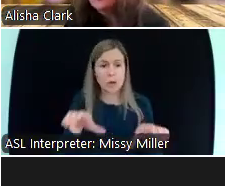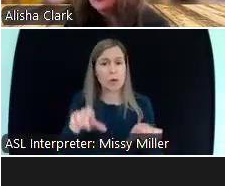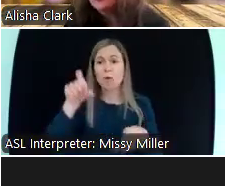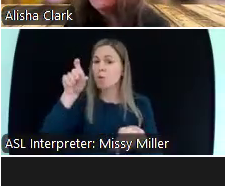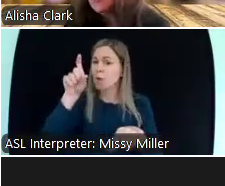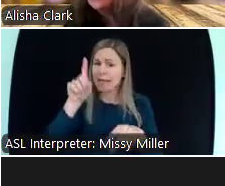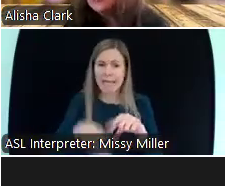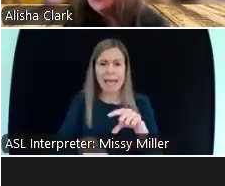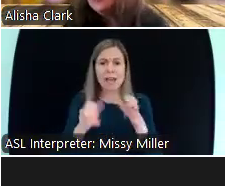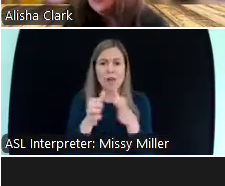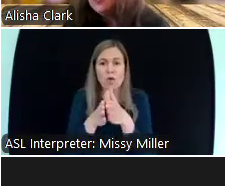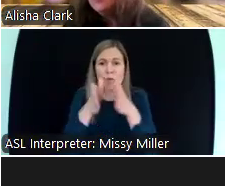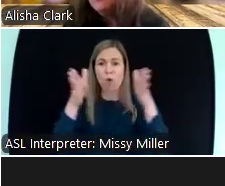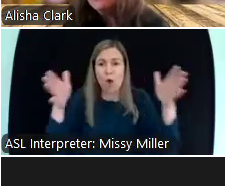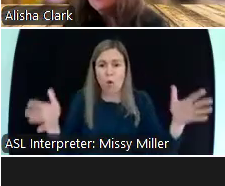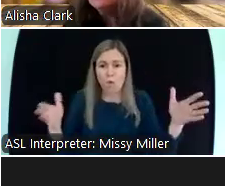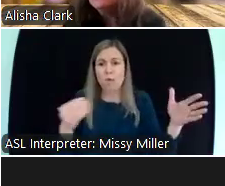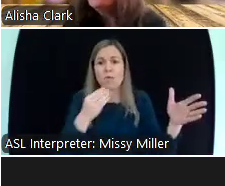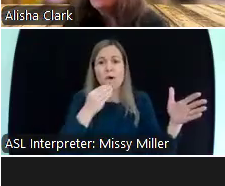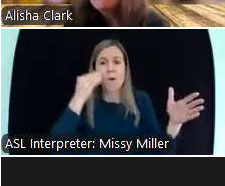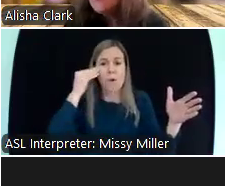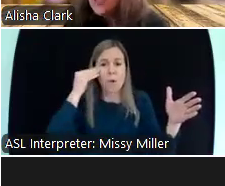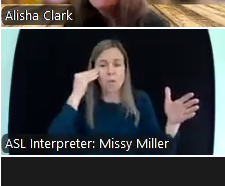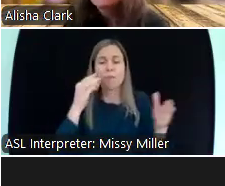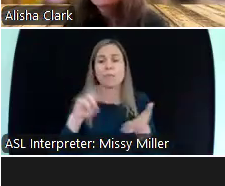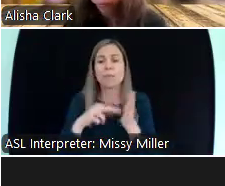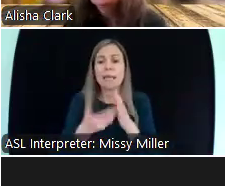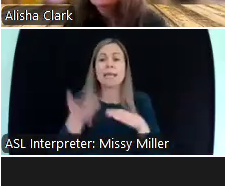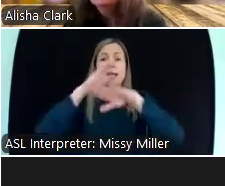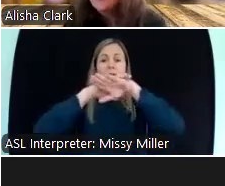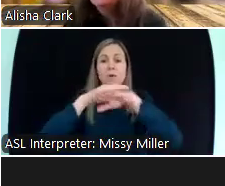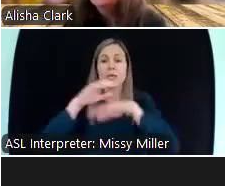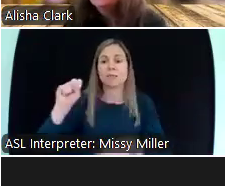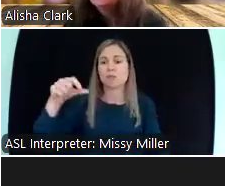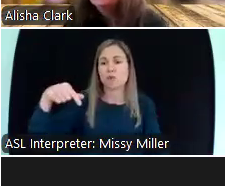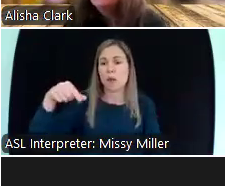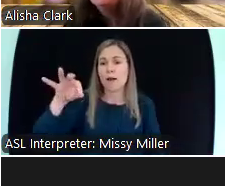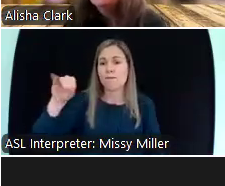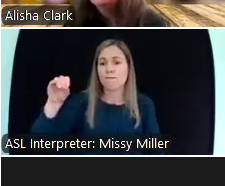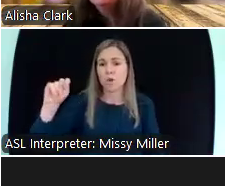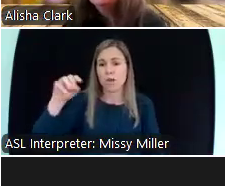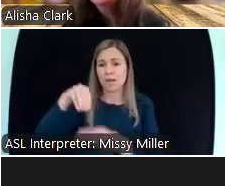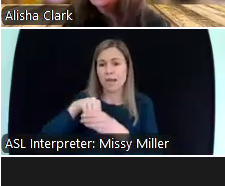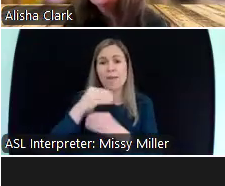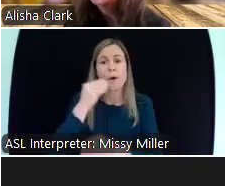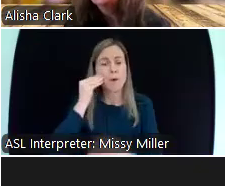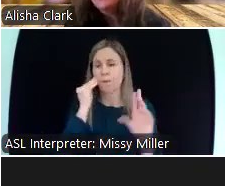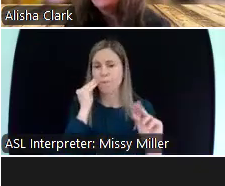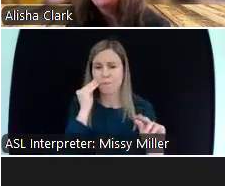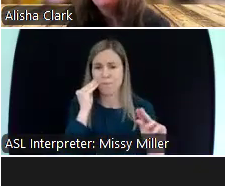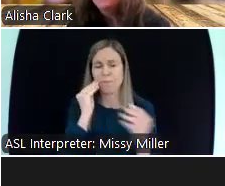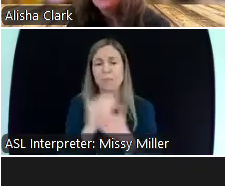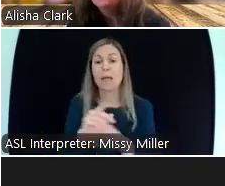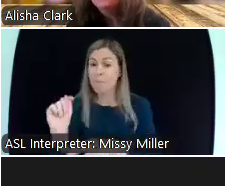footage of housing. We can modify bathrooms, stuff like that, but nothing that would increase the